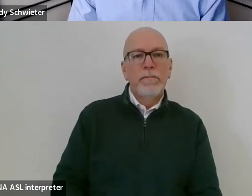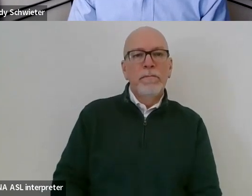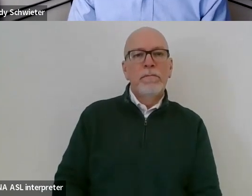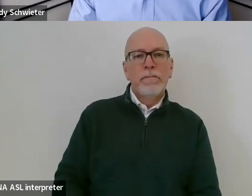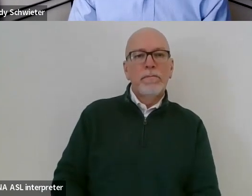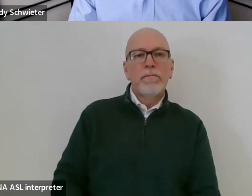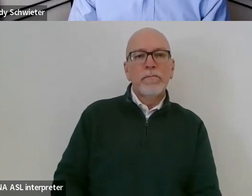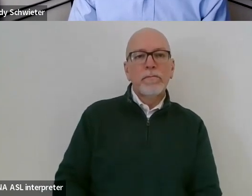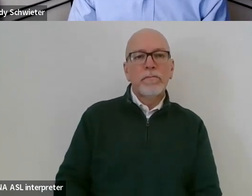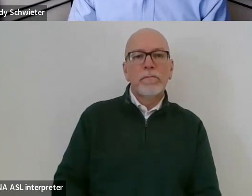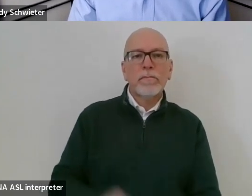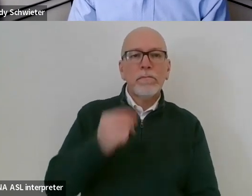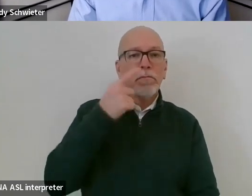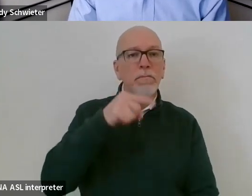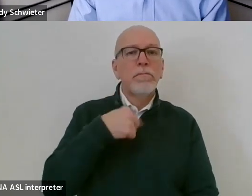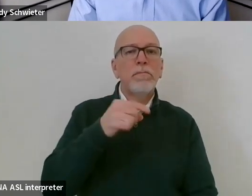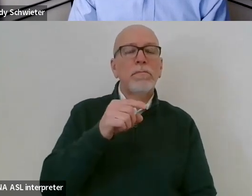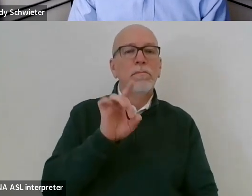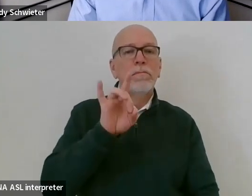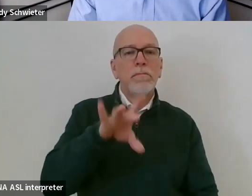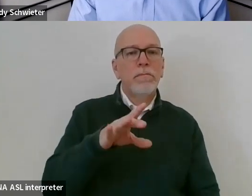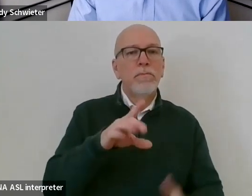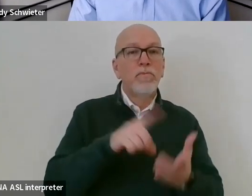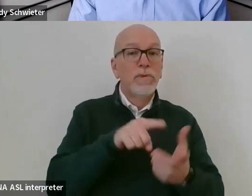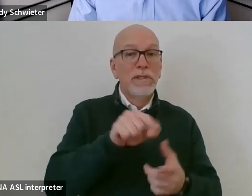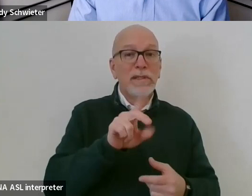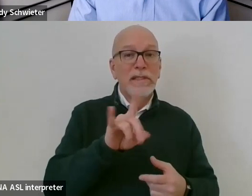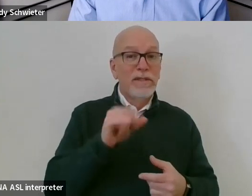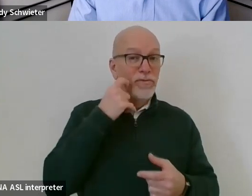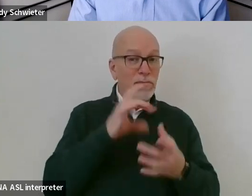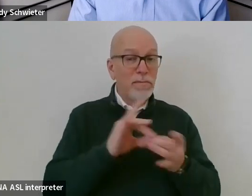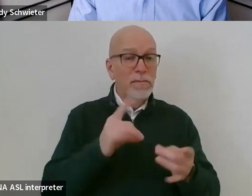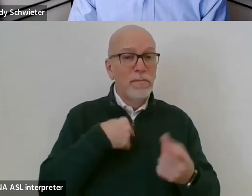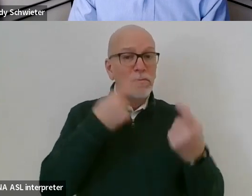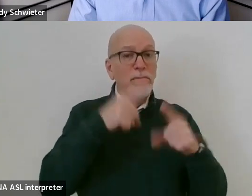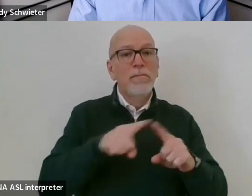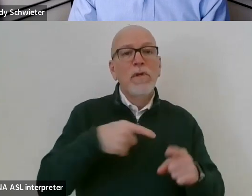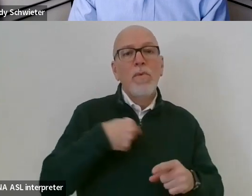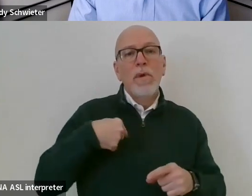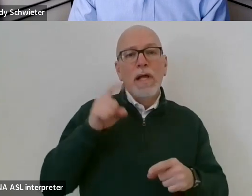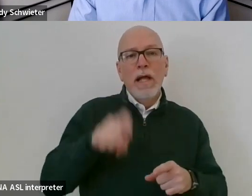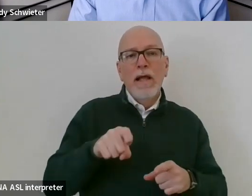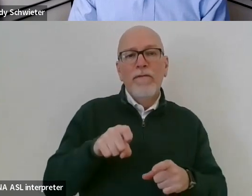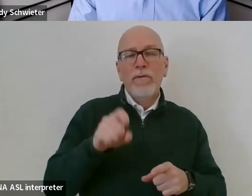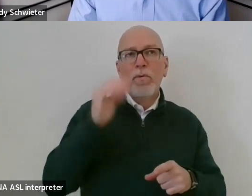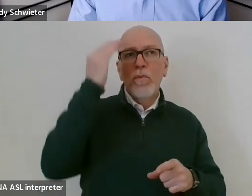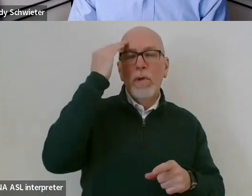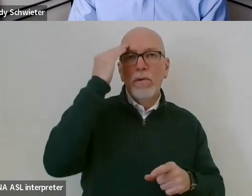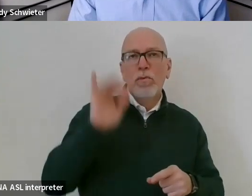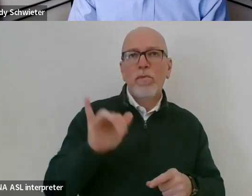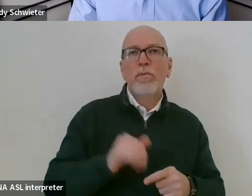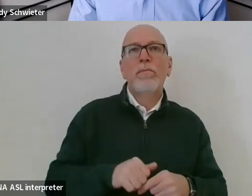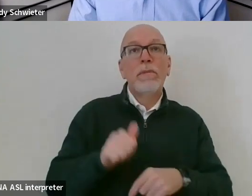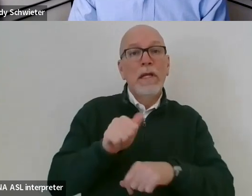And if I may, Andy, I agree with what you said, but I think that we have to be very mindful that